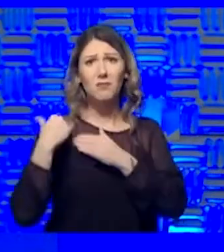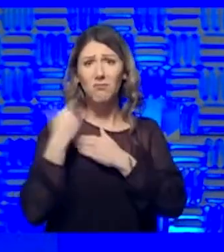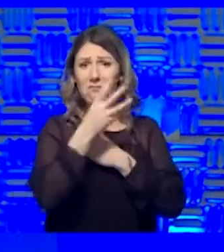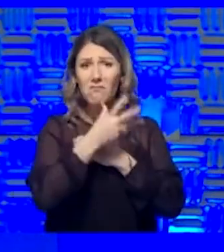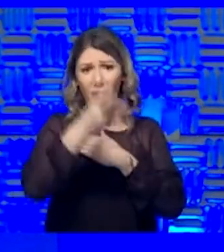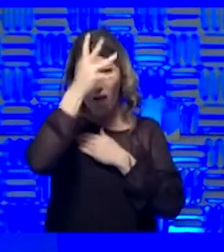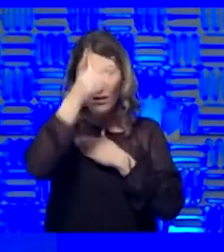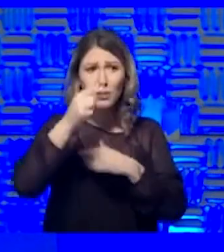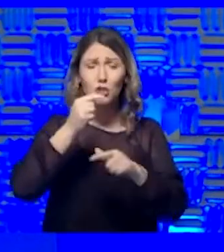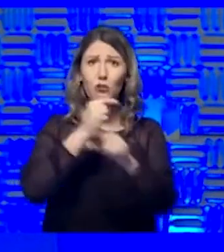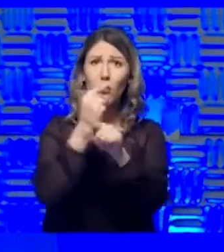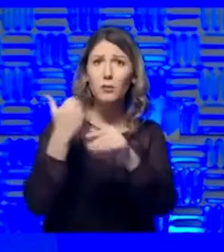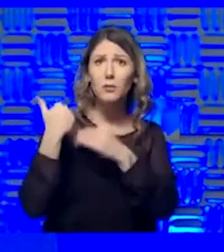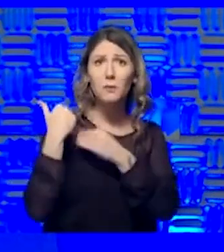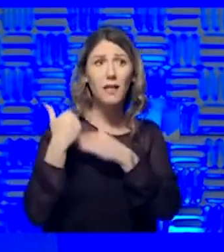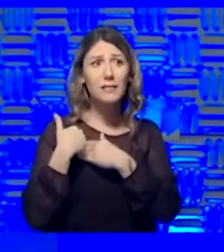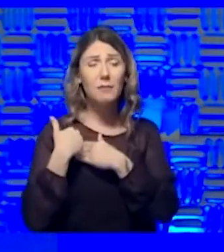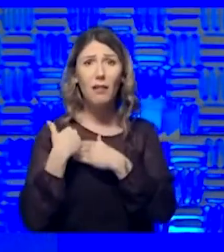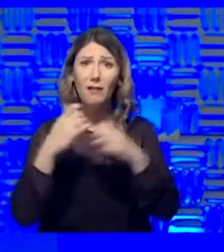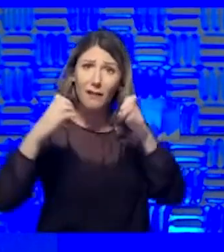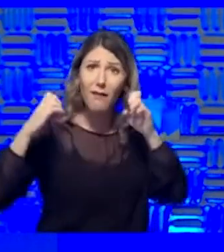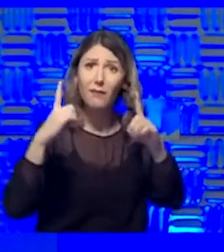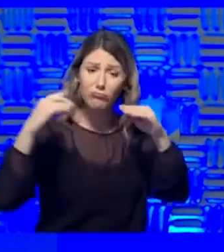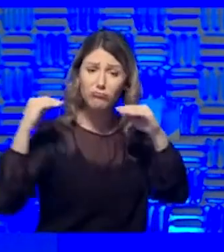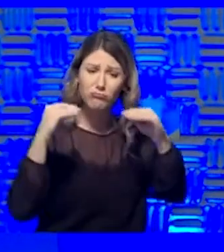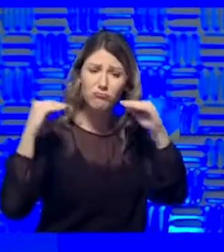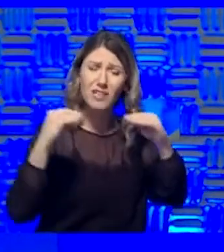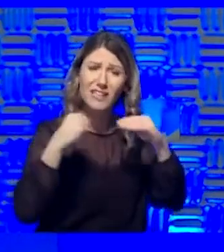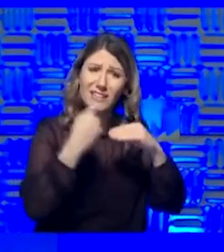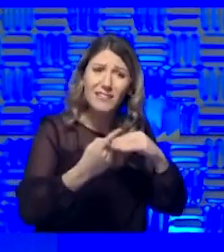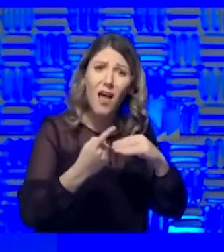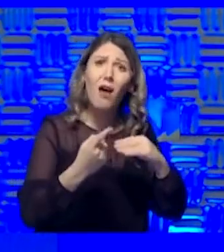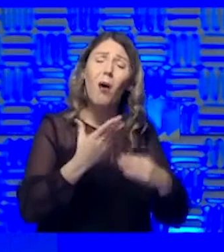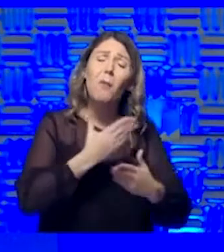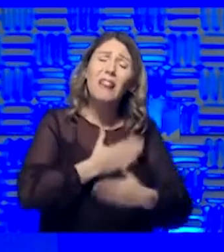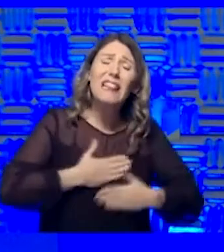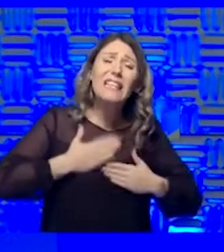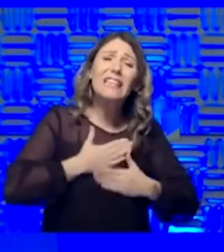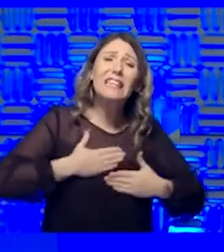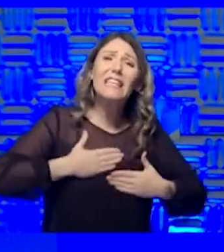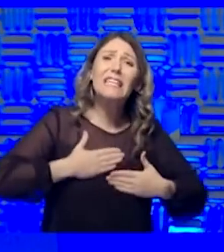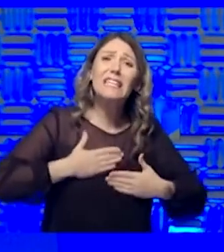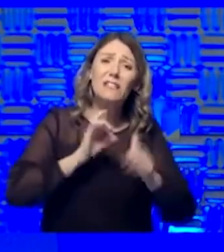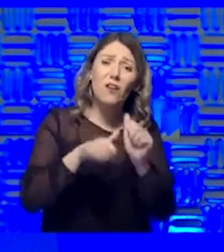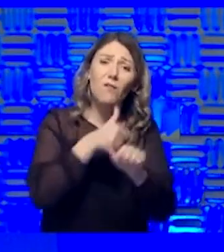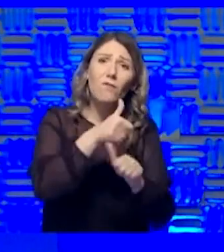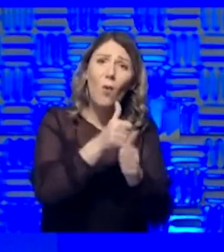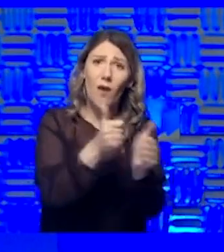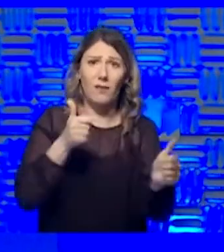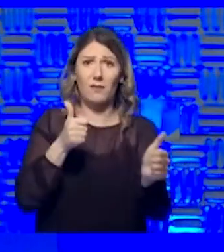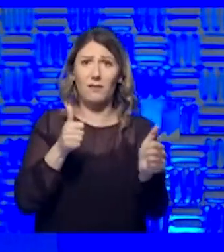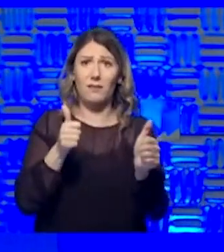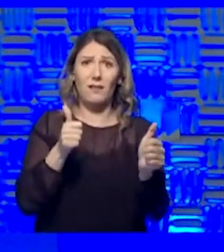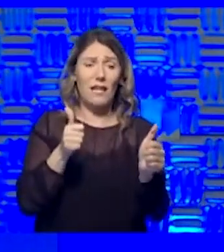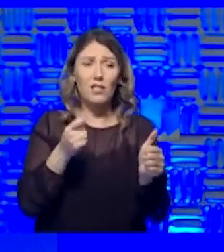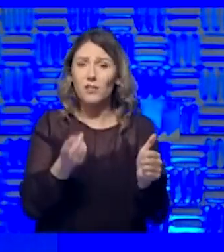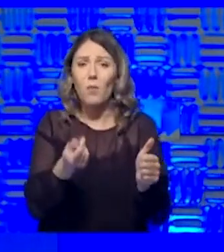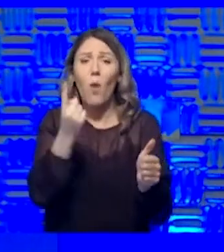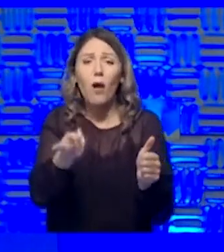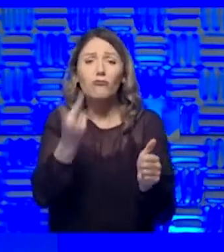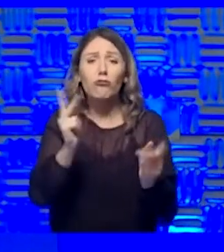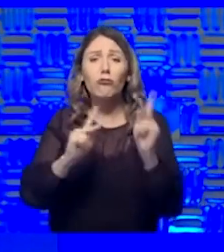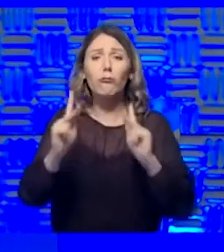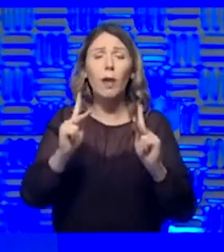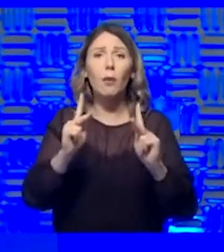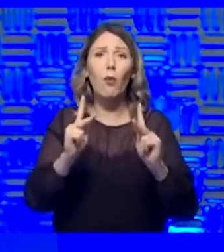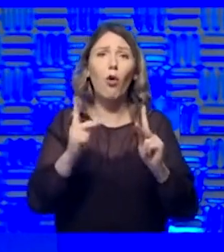really try and tell them, you know, please stay away apart from each other, because it only takes one or two from another household to bring it home